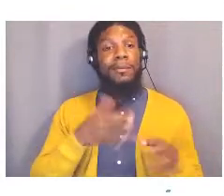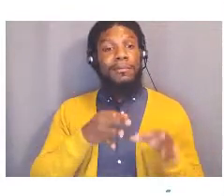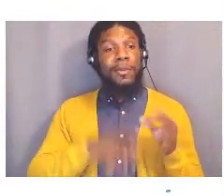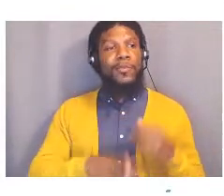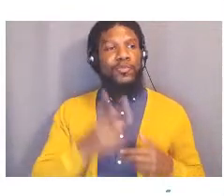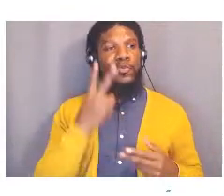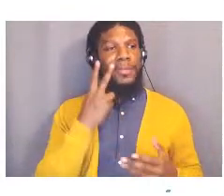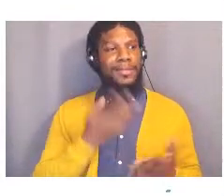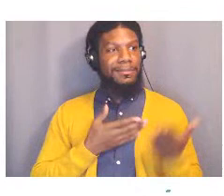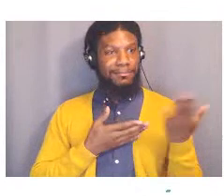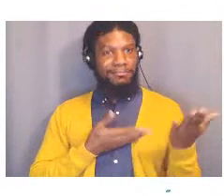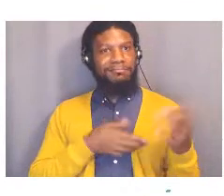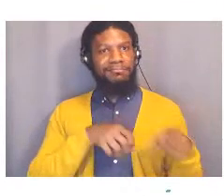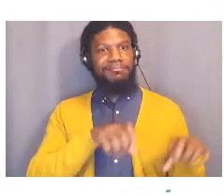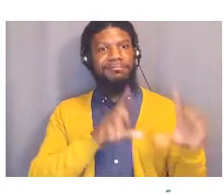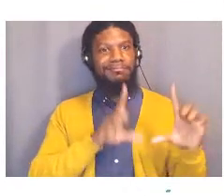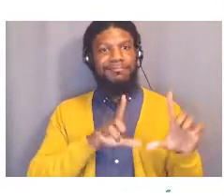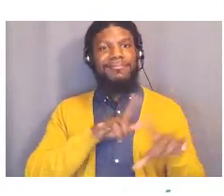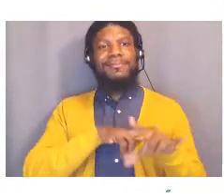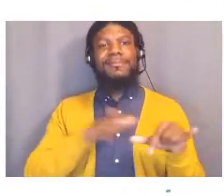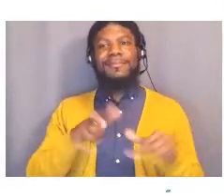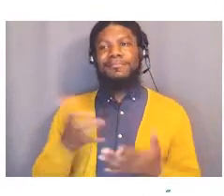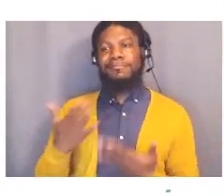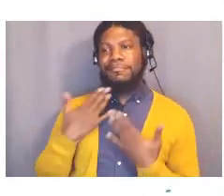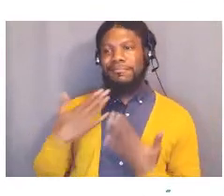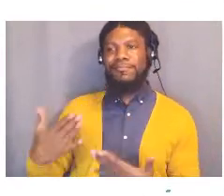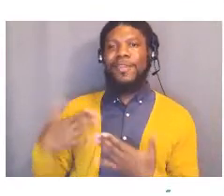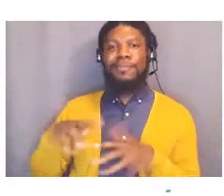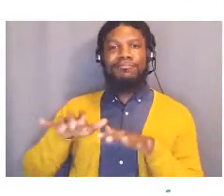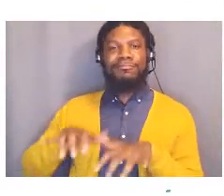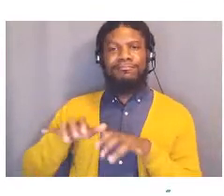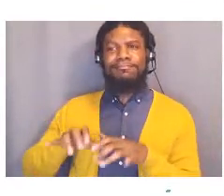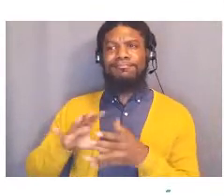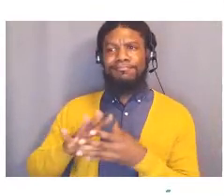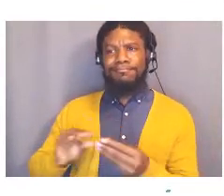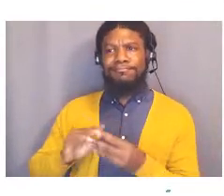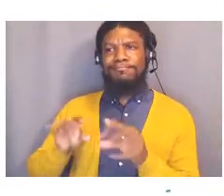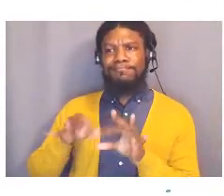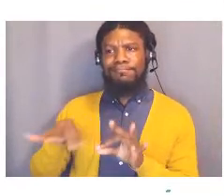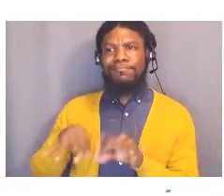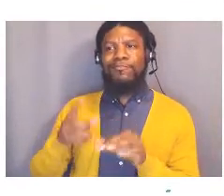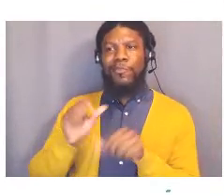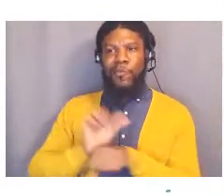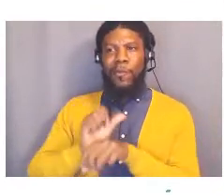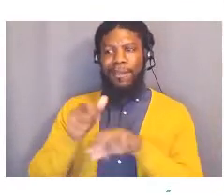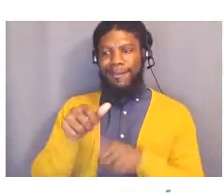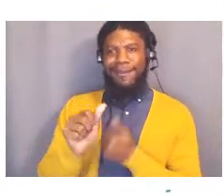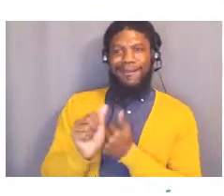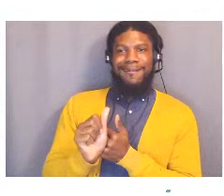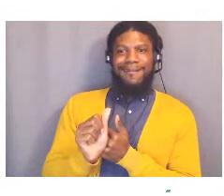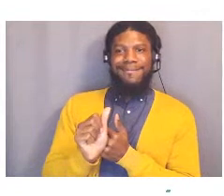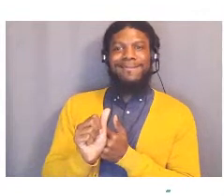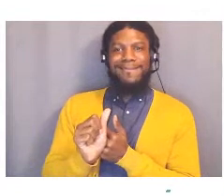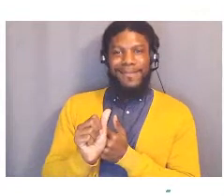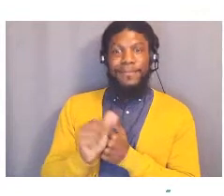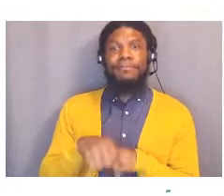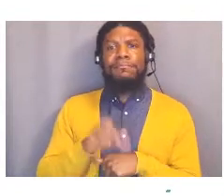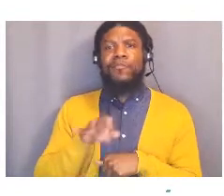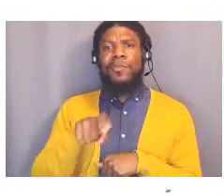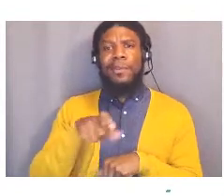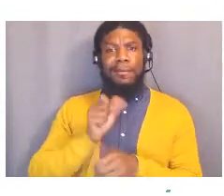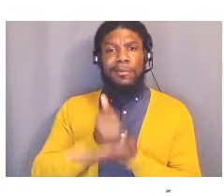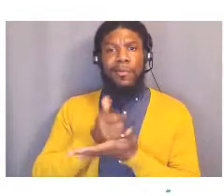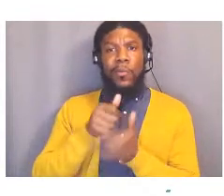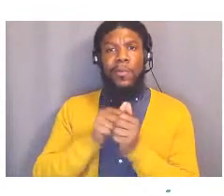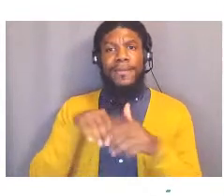see here beside me, as well as our transcriber, who is working today behind the scenes. If you need any help with accessibility